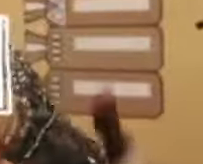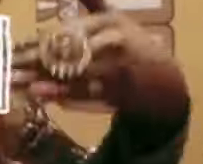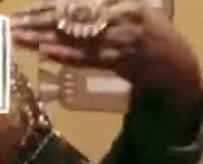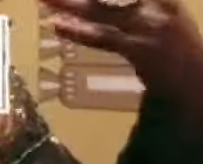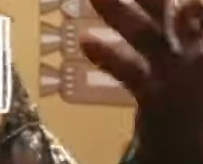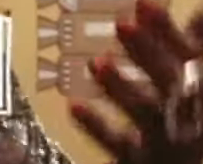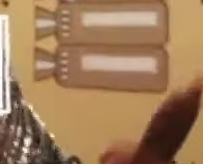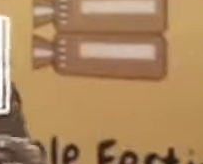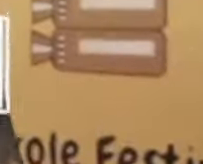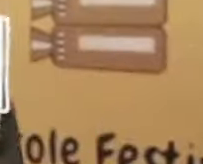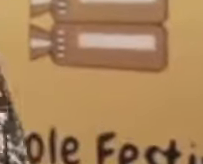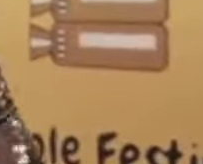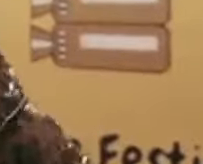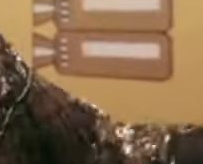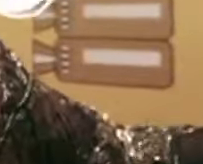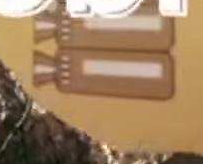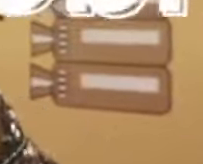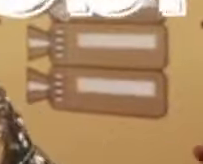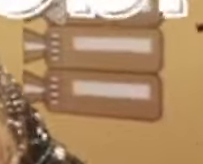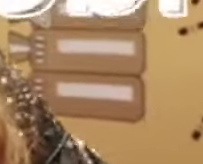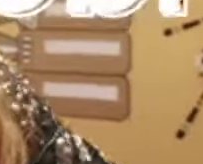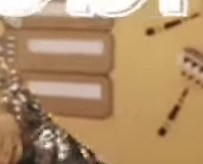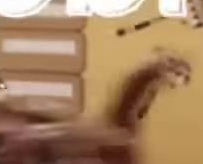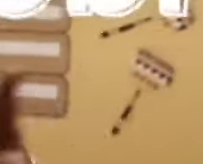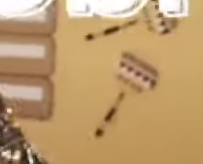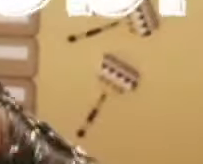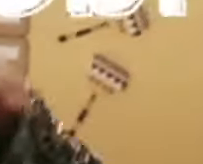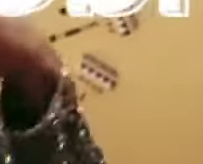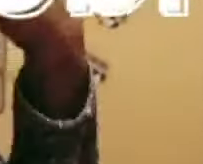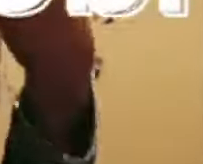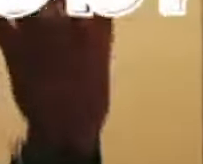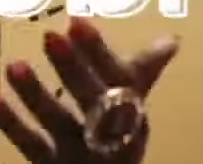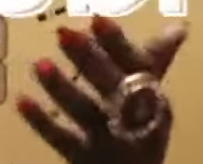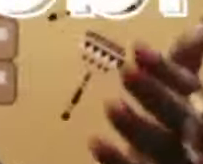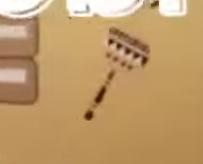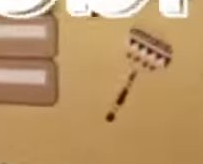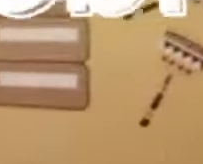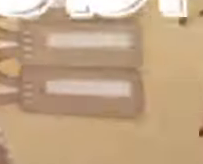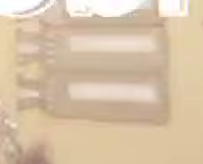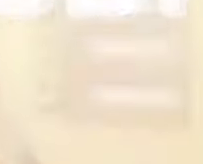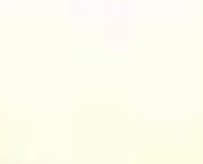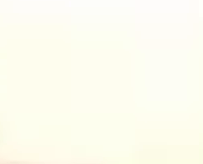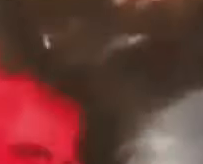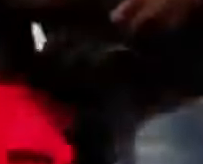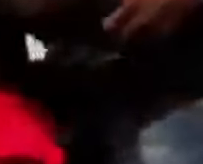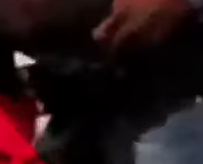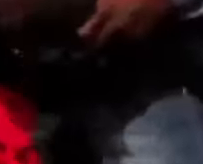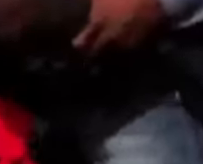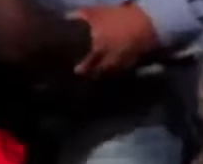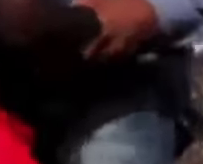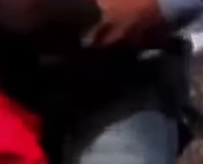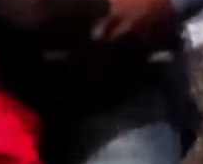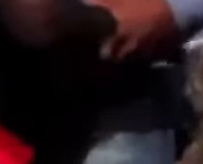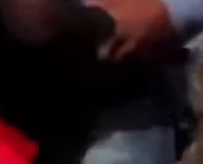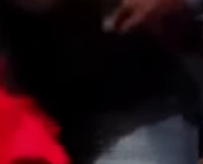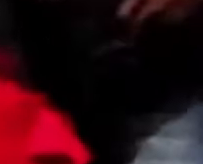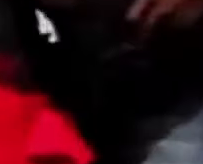pale, tutacheza pamoja. Welcome, welcome na Lugole Festival.